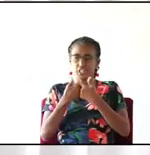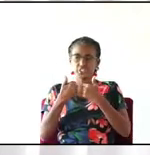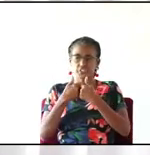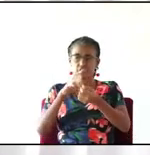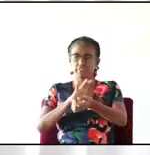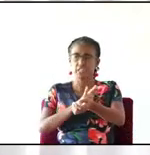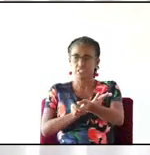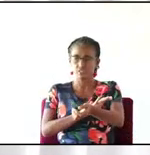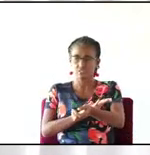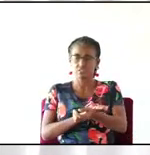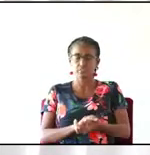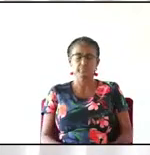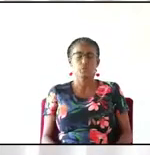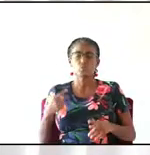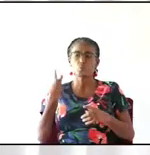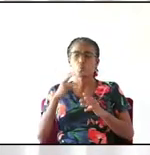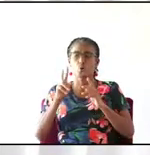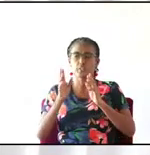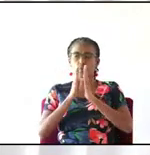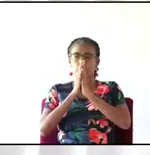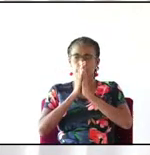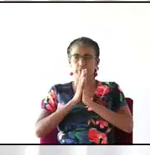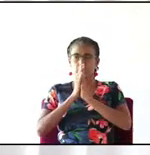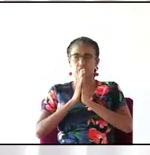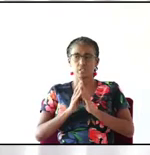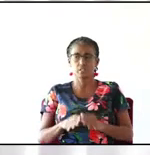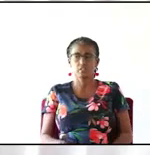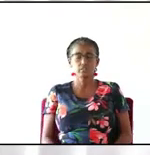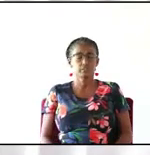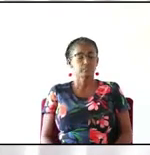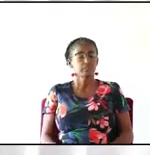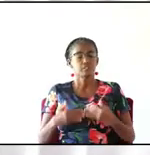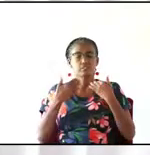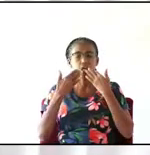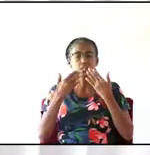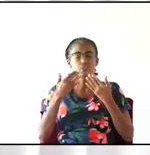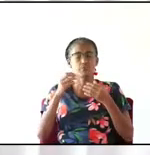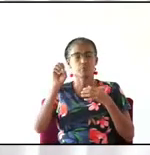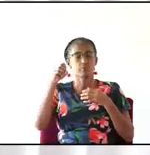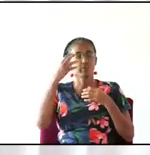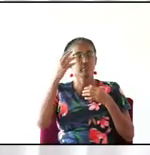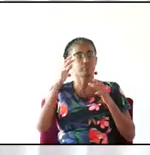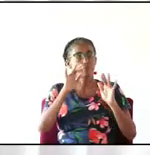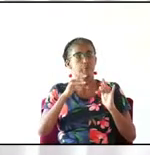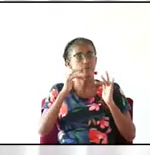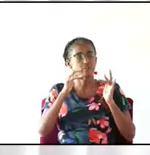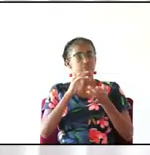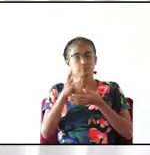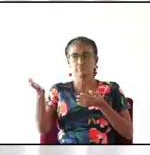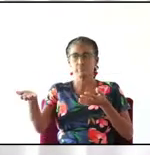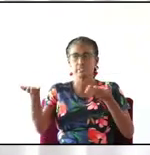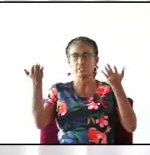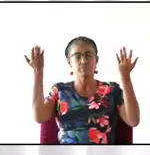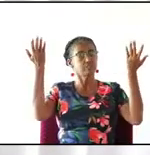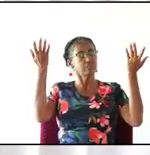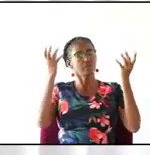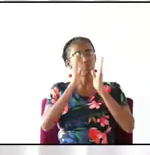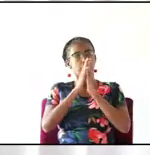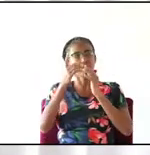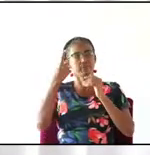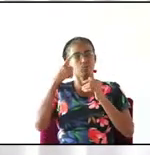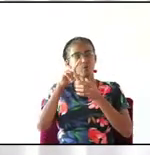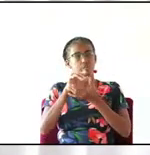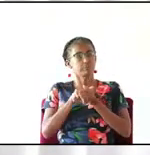the Lord. Father, thank you so much for your grace and your mercy, and thank you for being there with a lot of